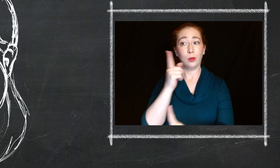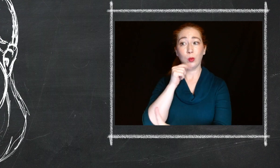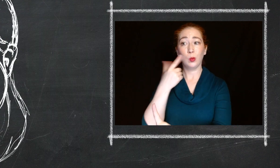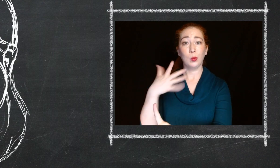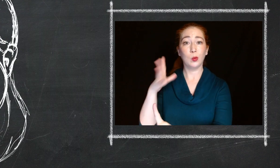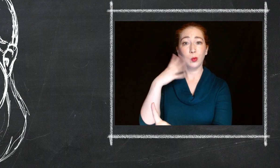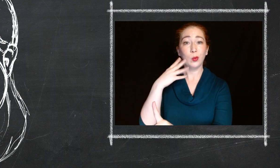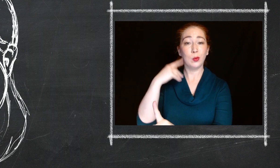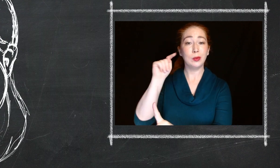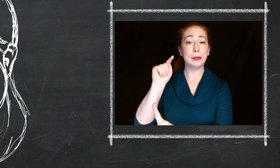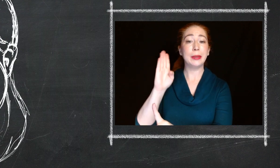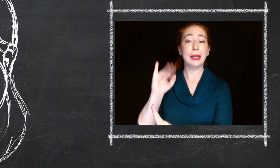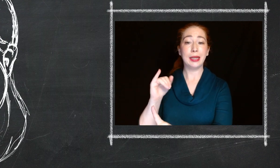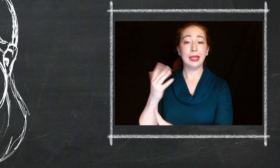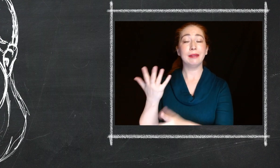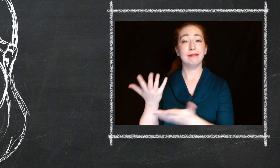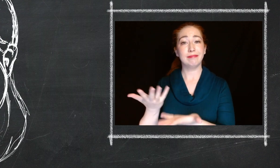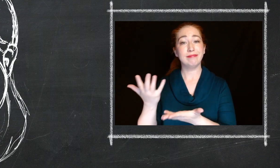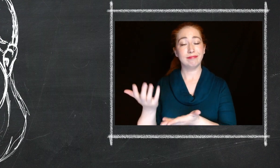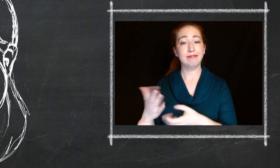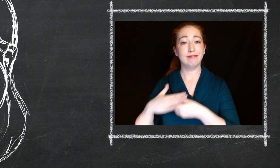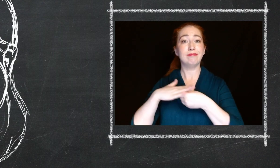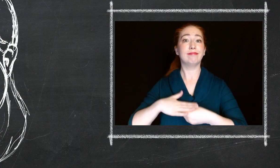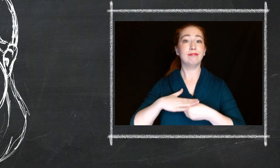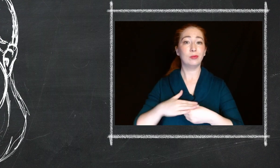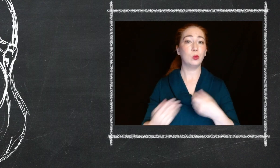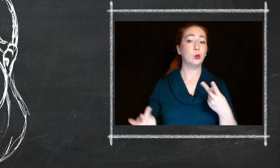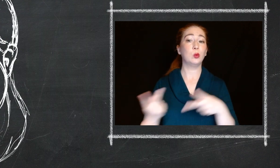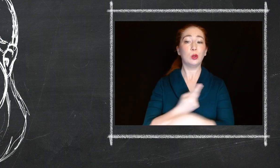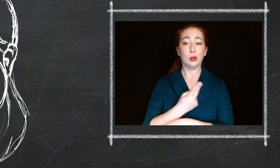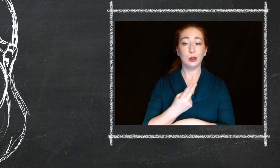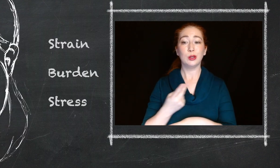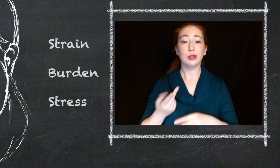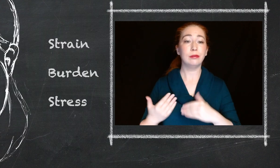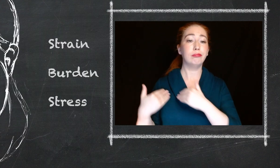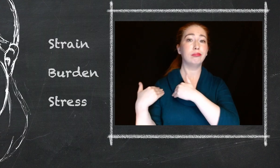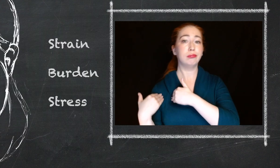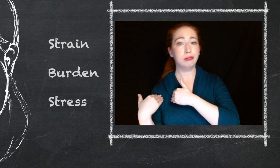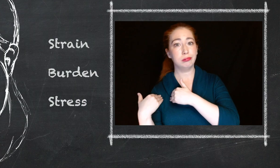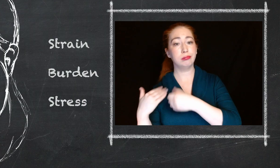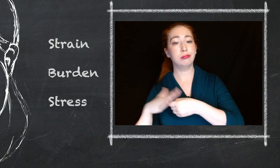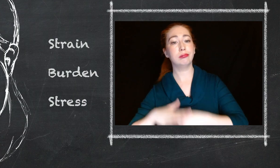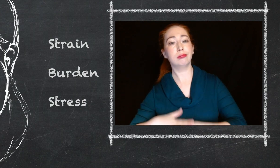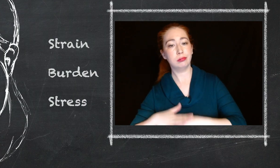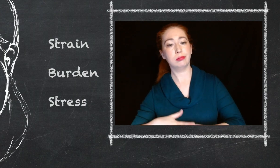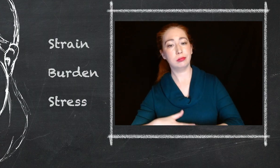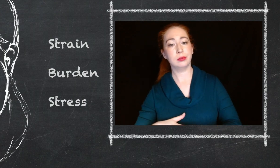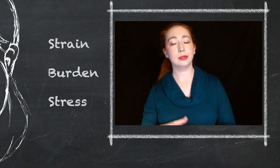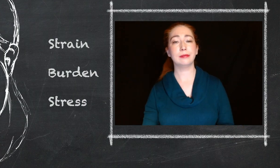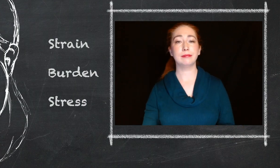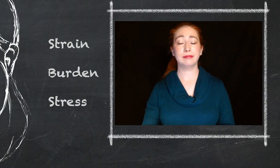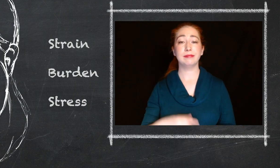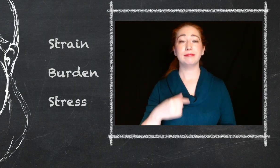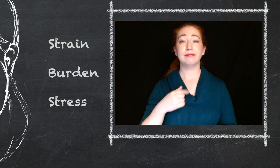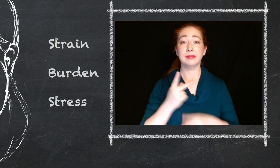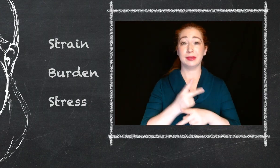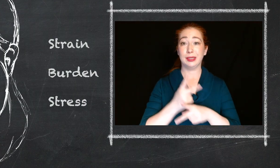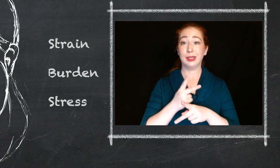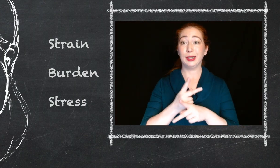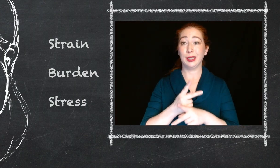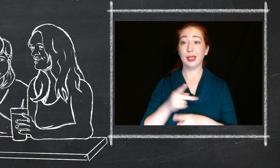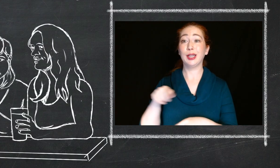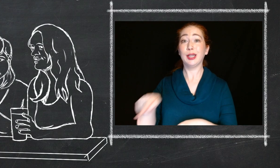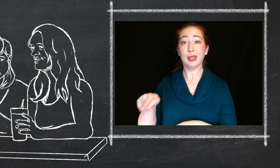Caring for someone with TBI is often associated with increased strain, burden, and stress.